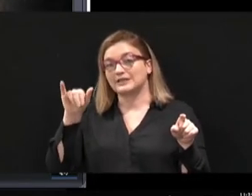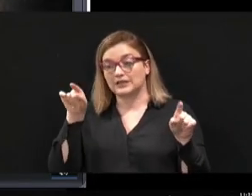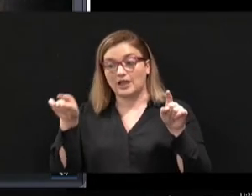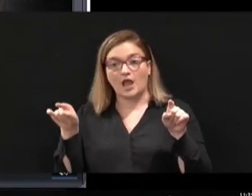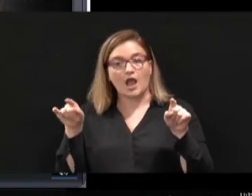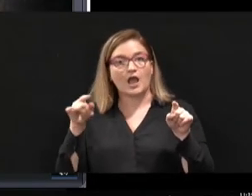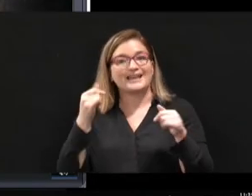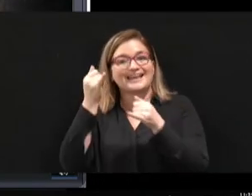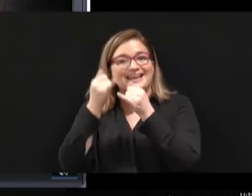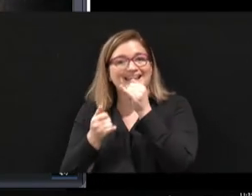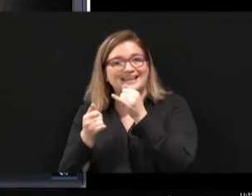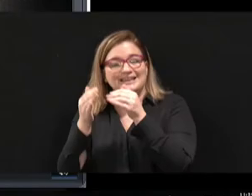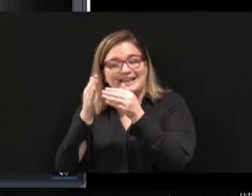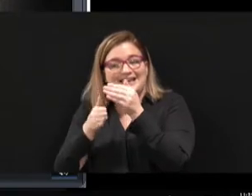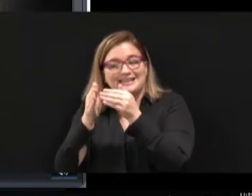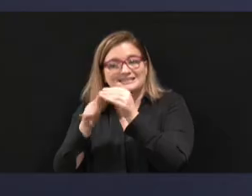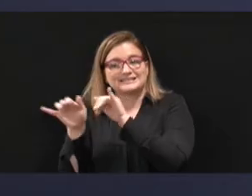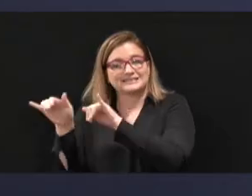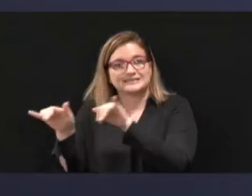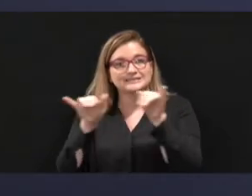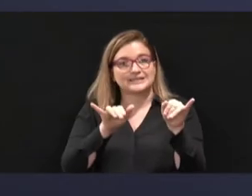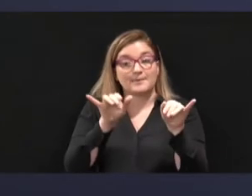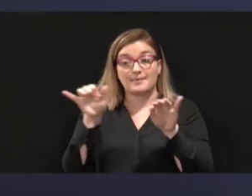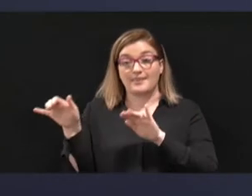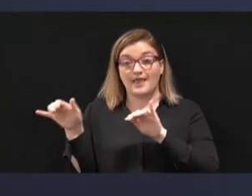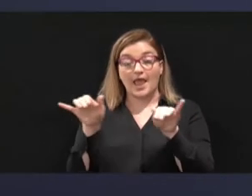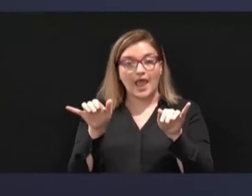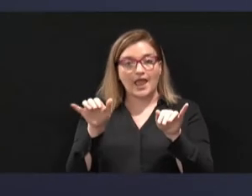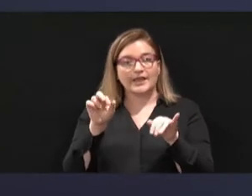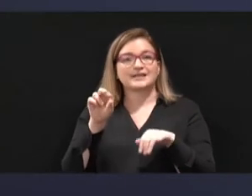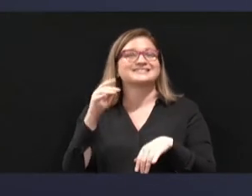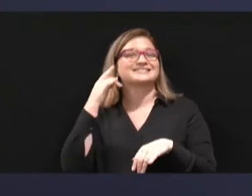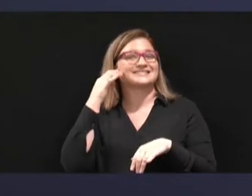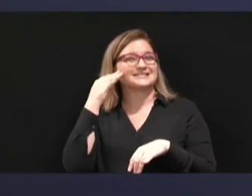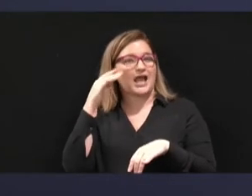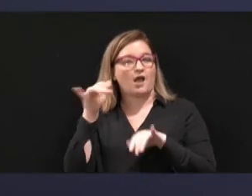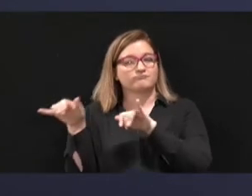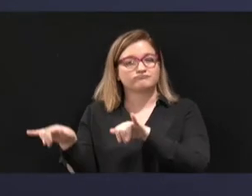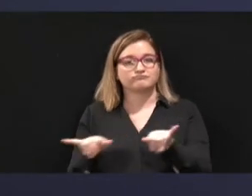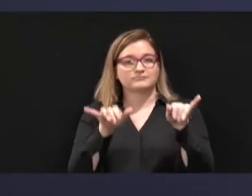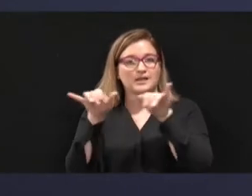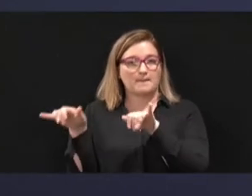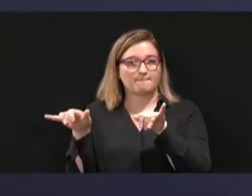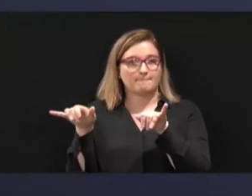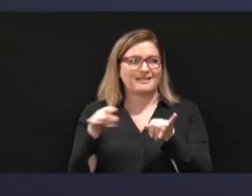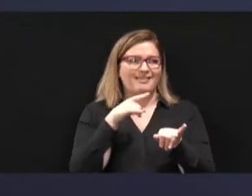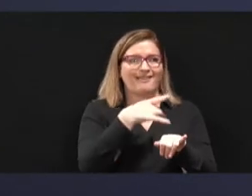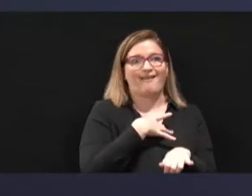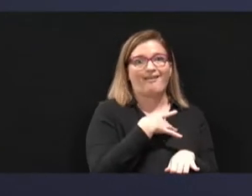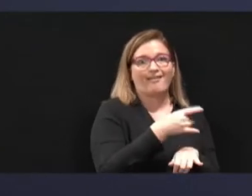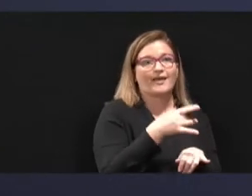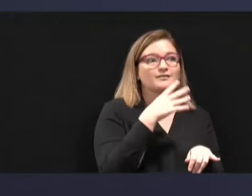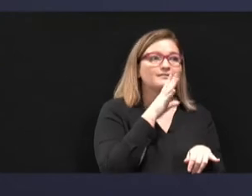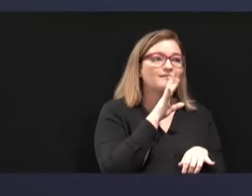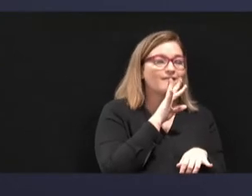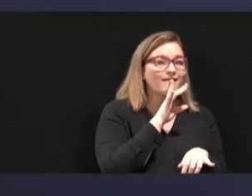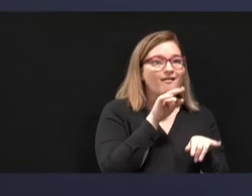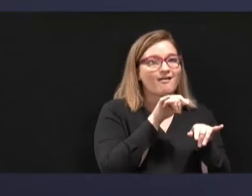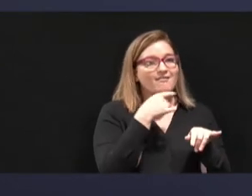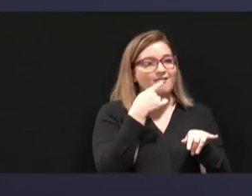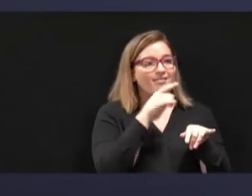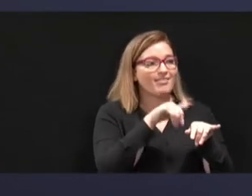Very simple, right? I have no idea why I started tugging on my ear. I guess because they're listening. But they really liked to say that. They end the same,